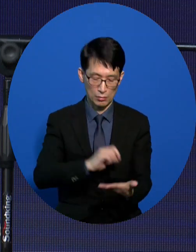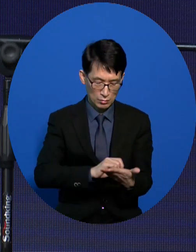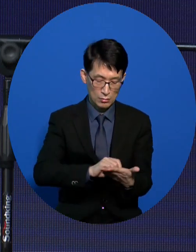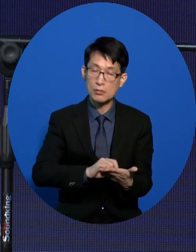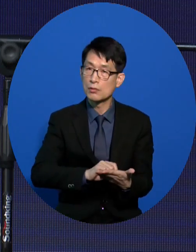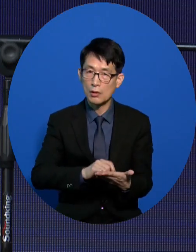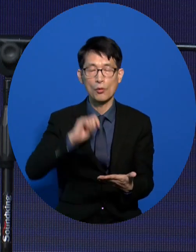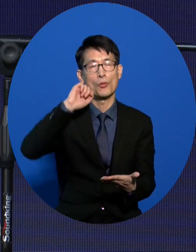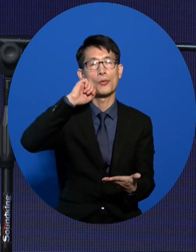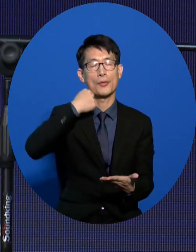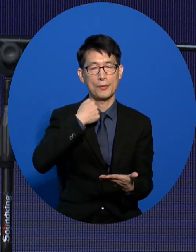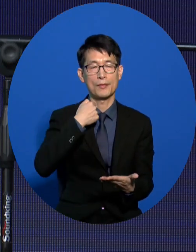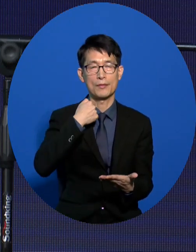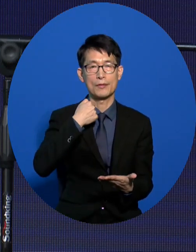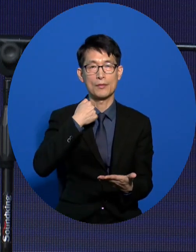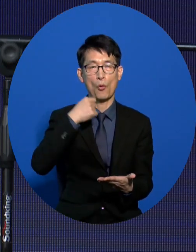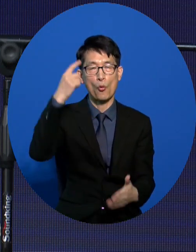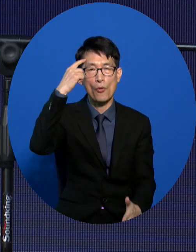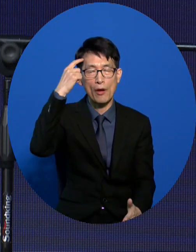word file.